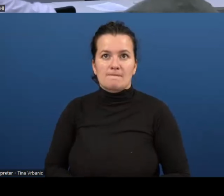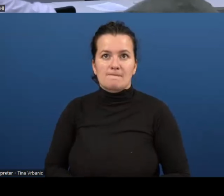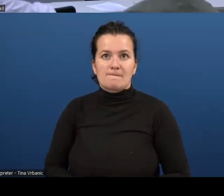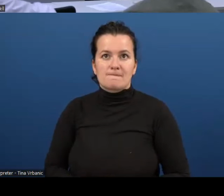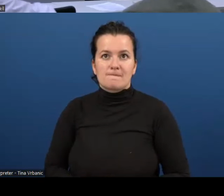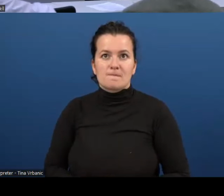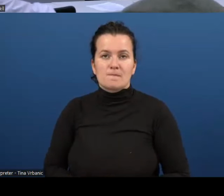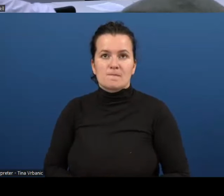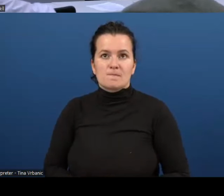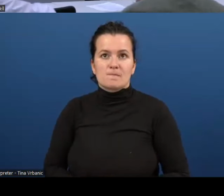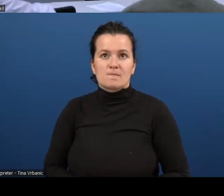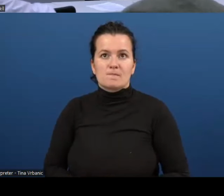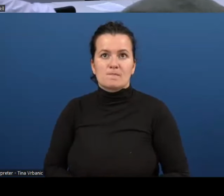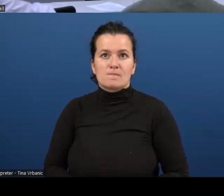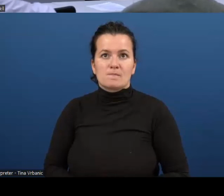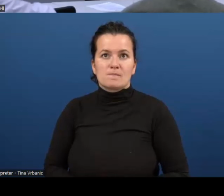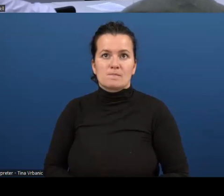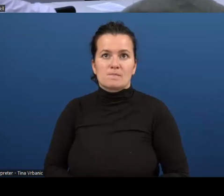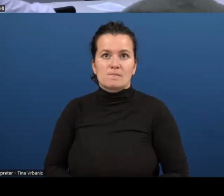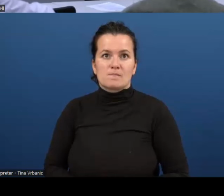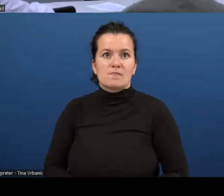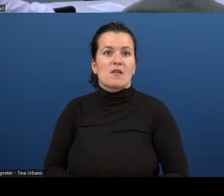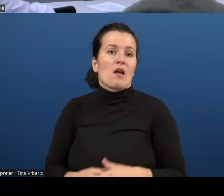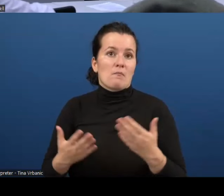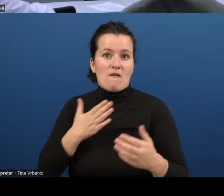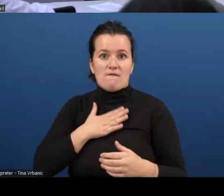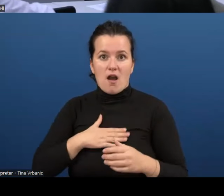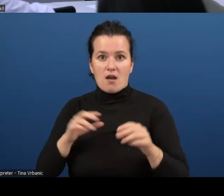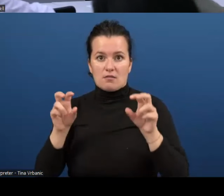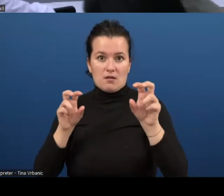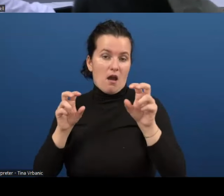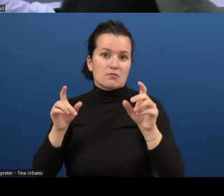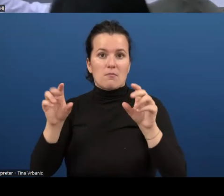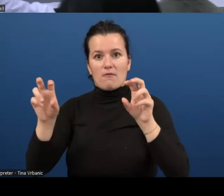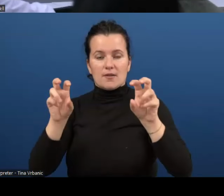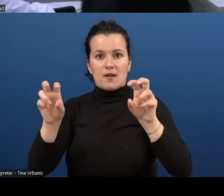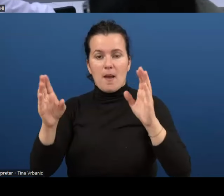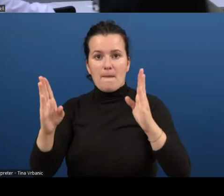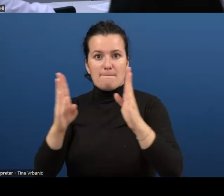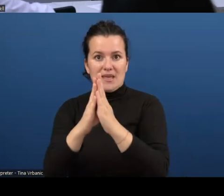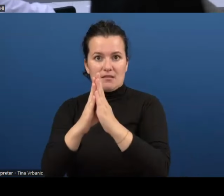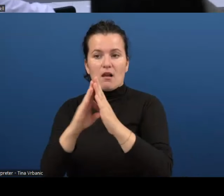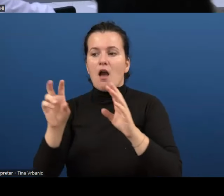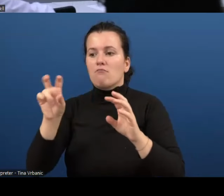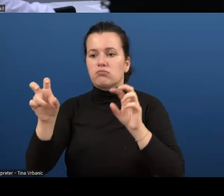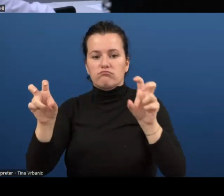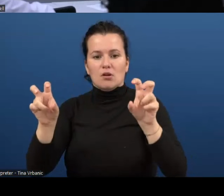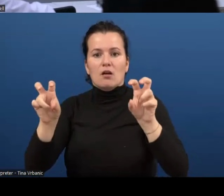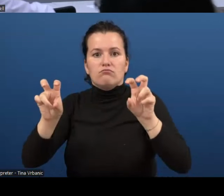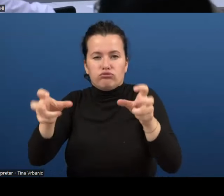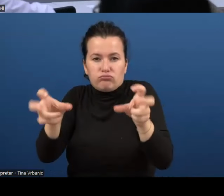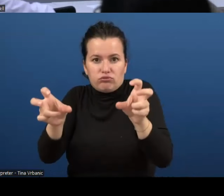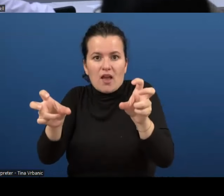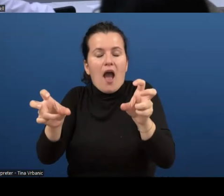use two vibration motors at the same time, because then it feels in the middle. So you also already